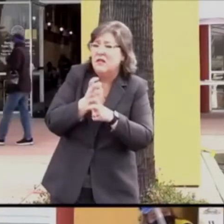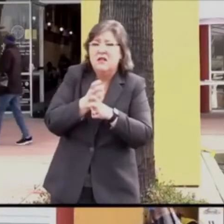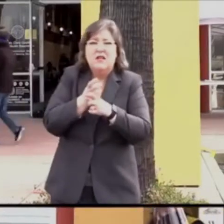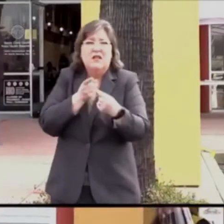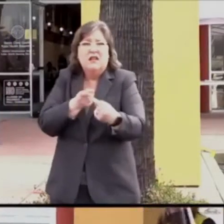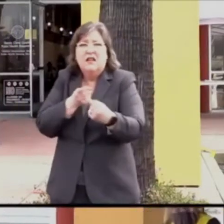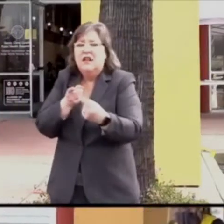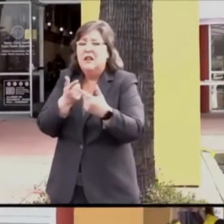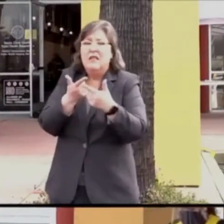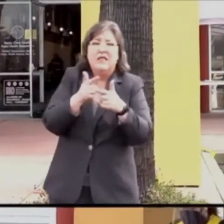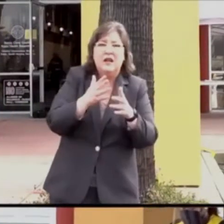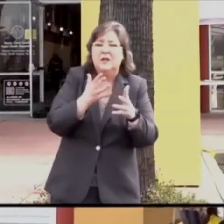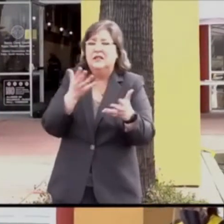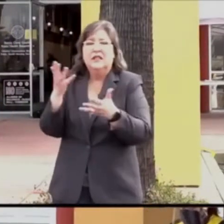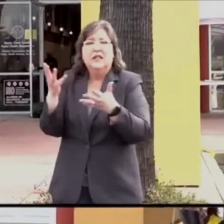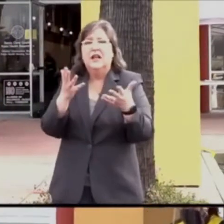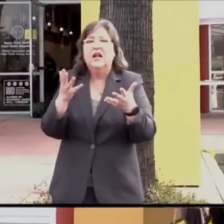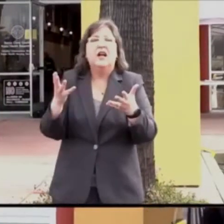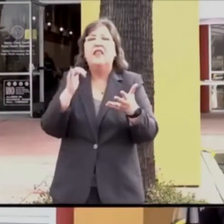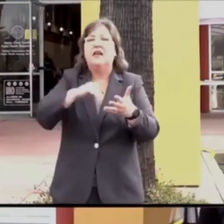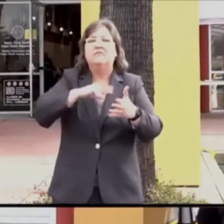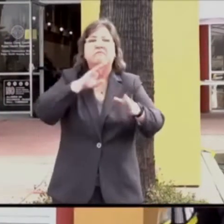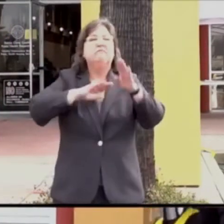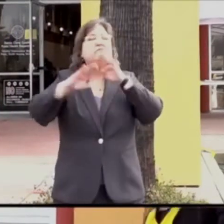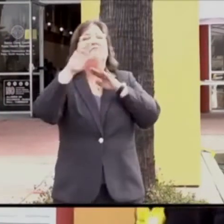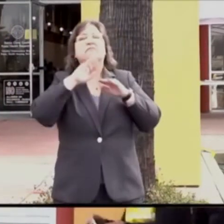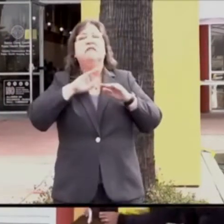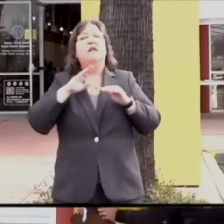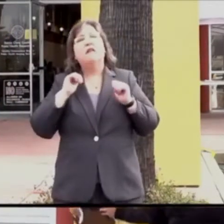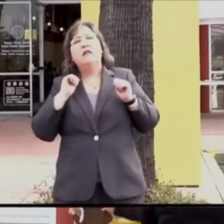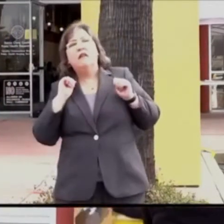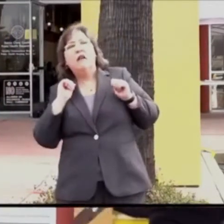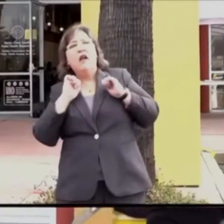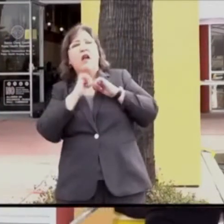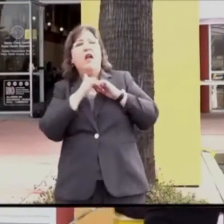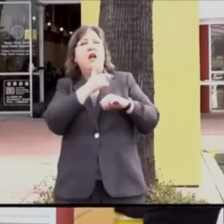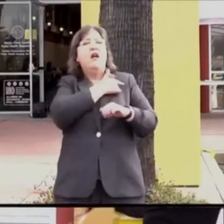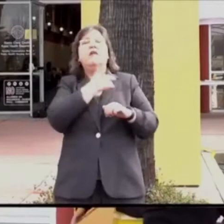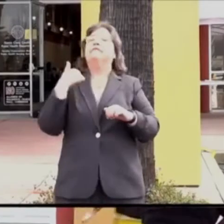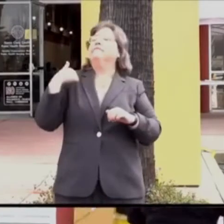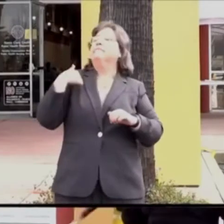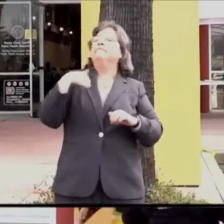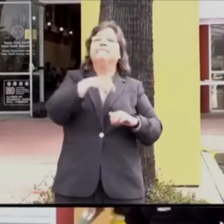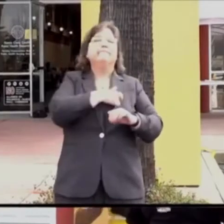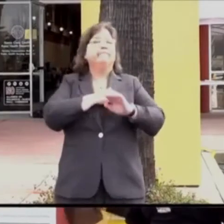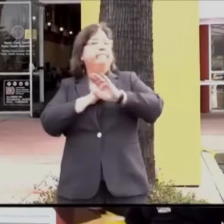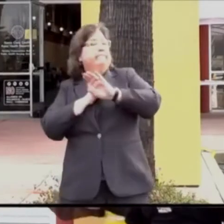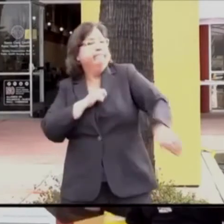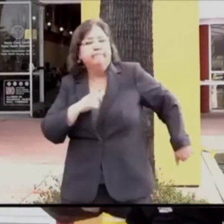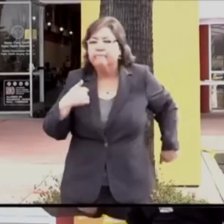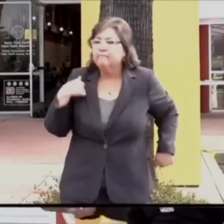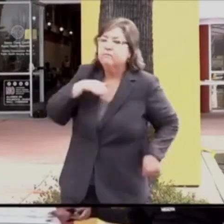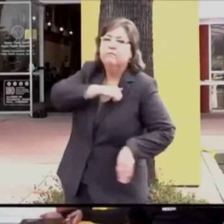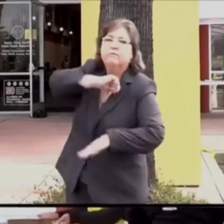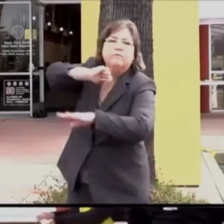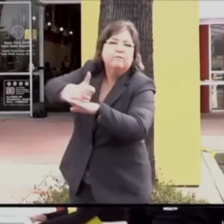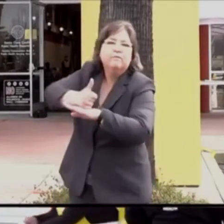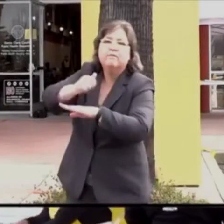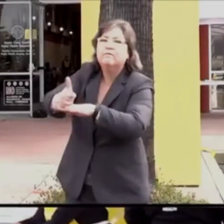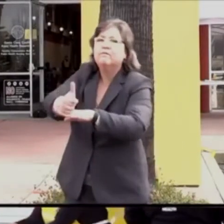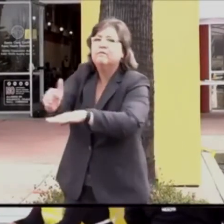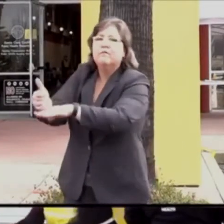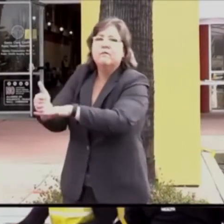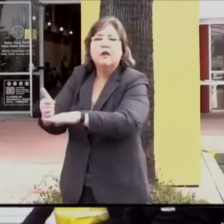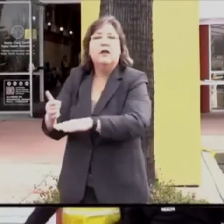these barriers, we will be locating our pop-up vaccination teams in most impacted areas on a regular basis. These are walk-up